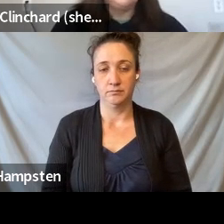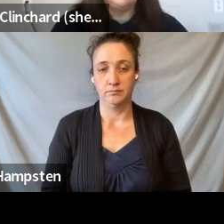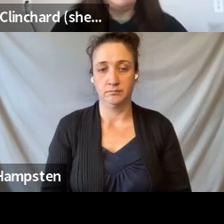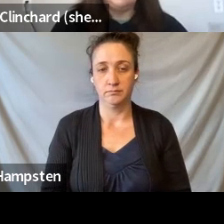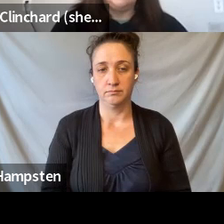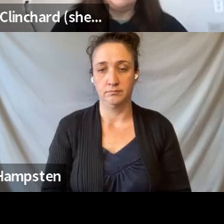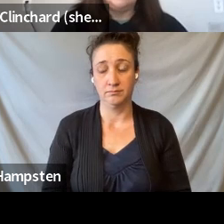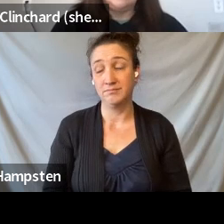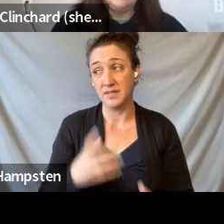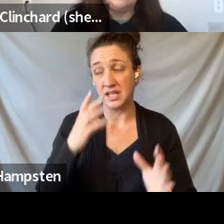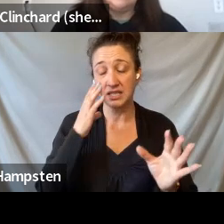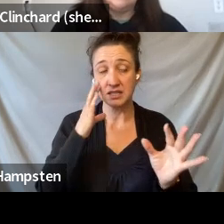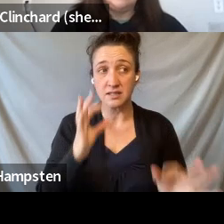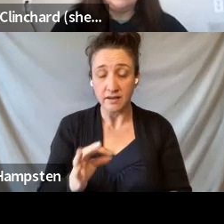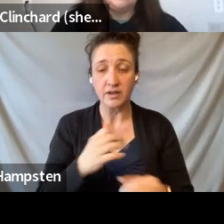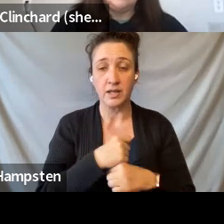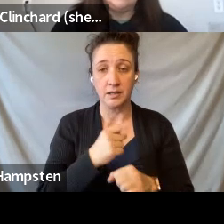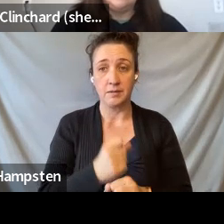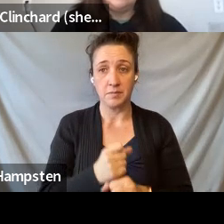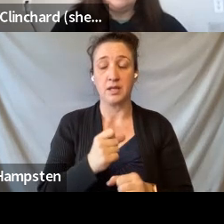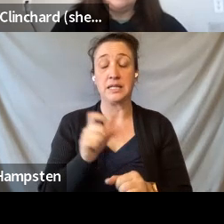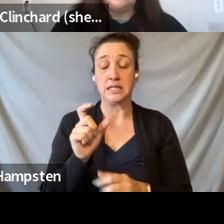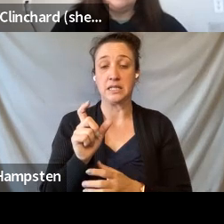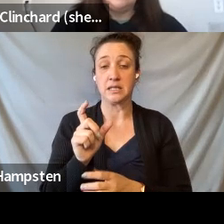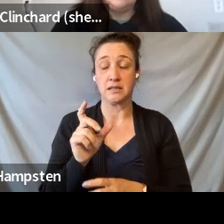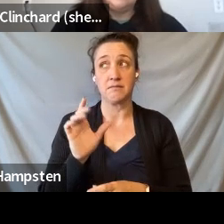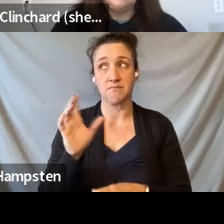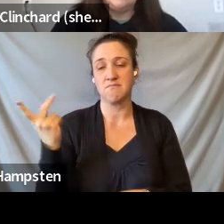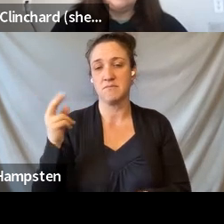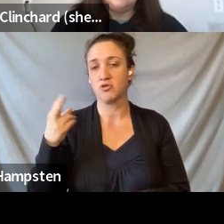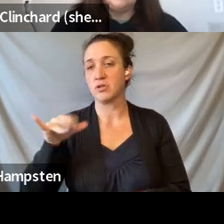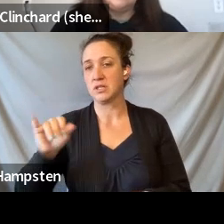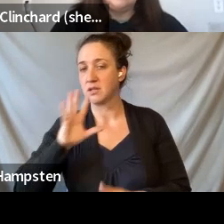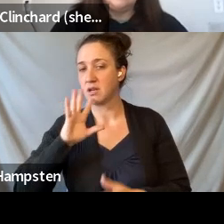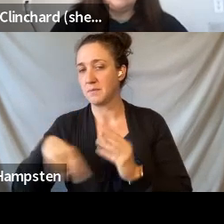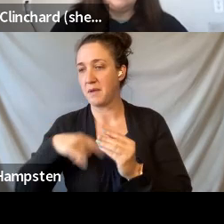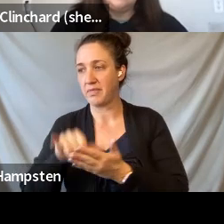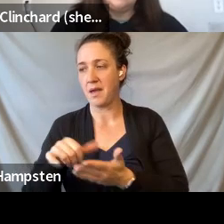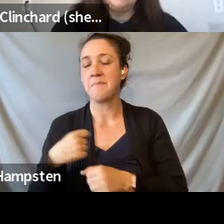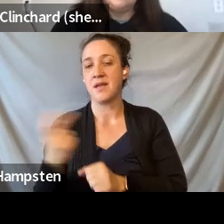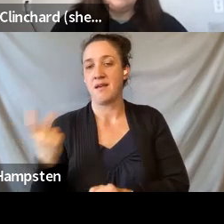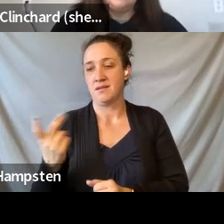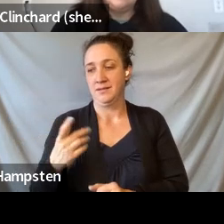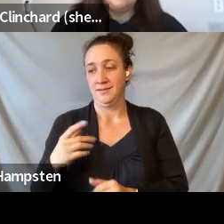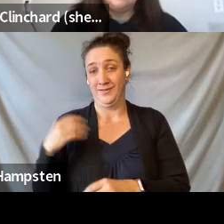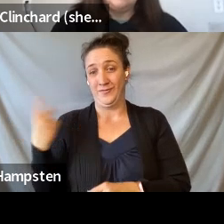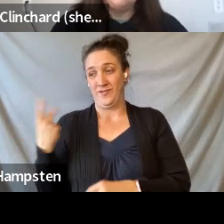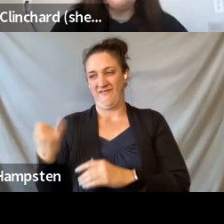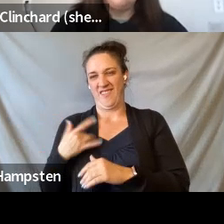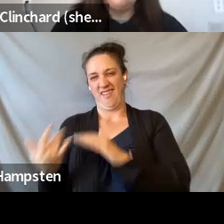It's definitely made, and Chris and I have talked about it, made us up in Netherlands feel a little less isolated being part of this group.